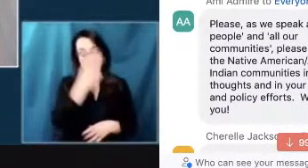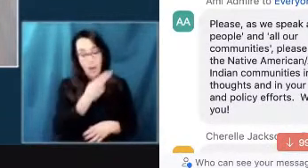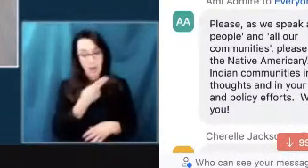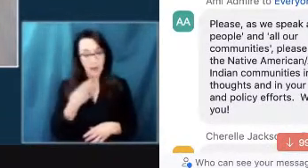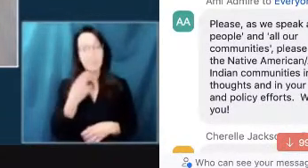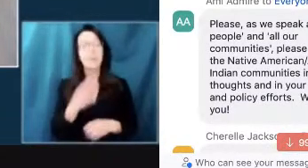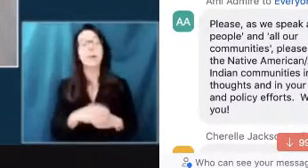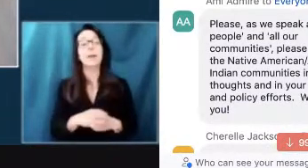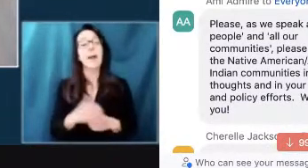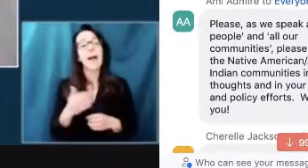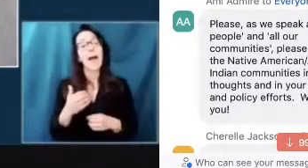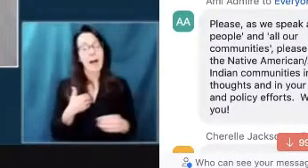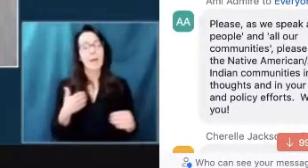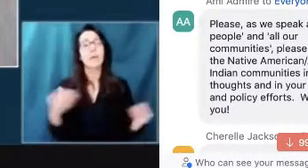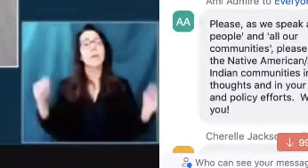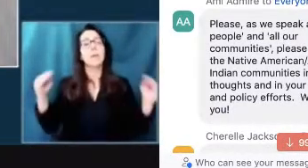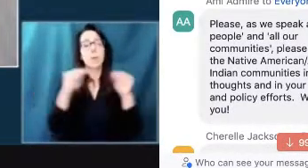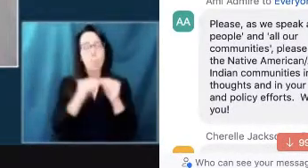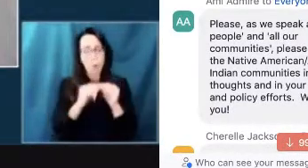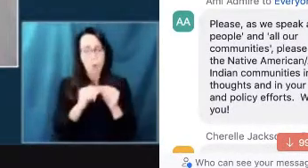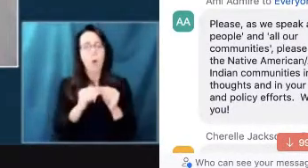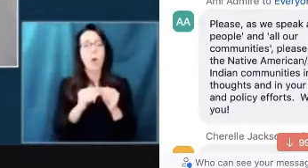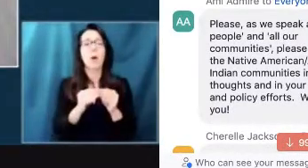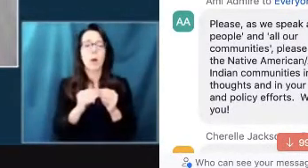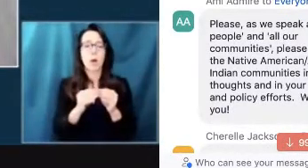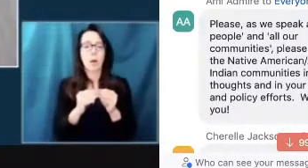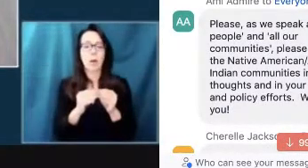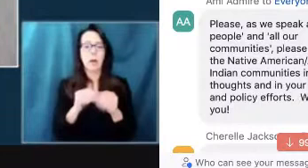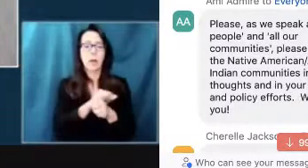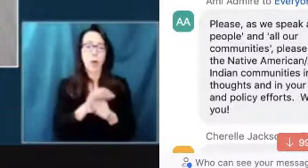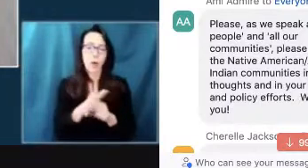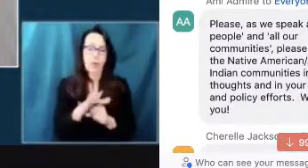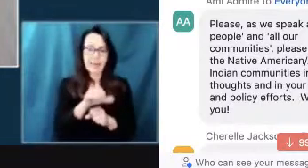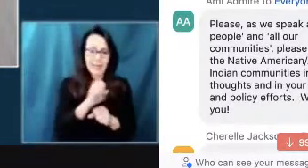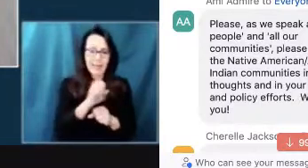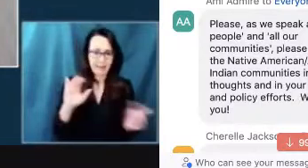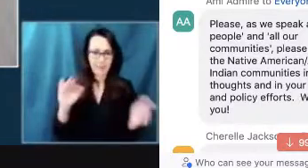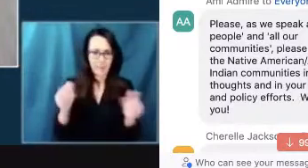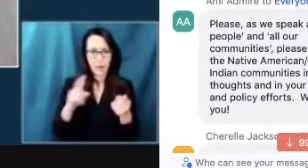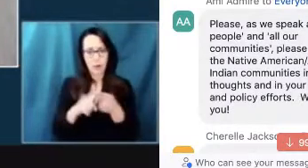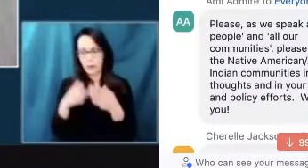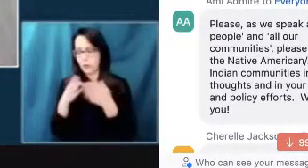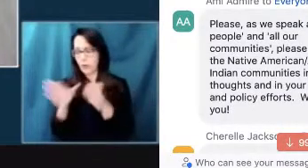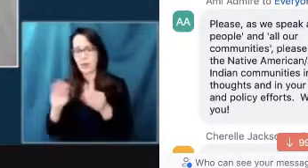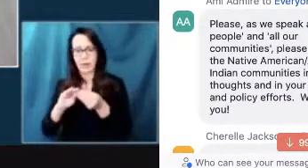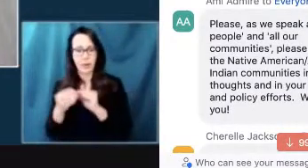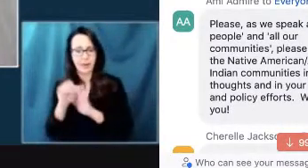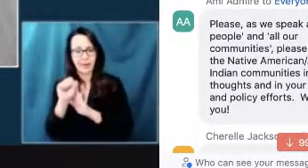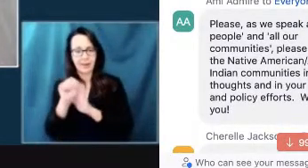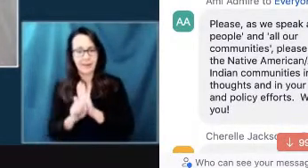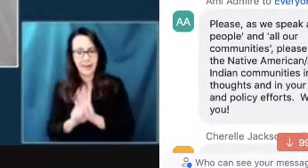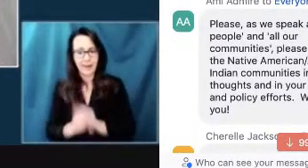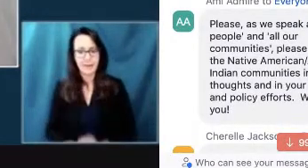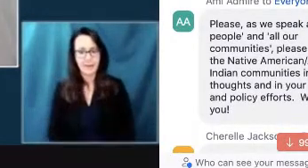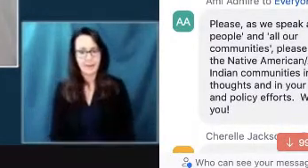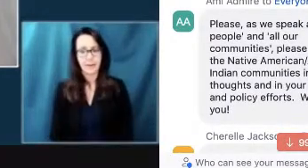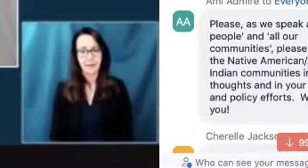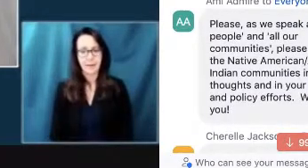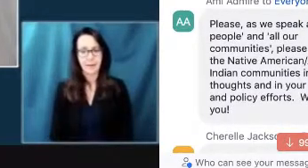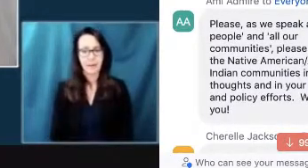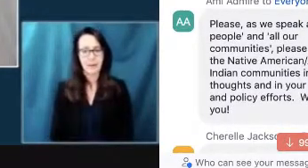higher disproportionate number of COVID cases when compared to the numbers in our state. So this pandemic has exposed